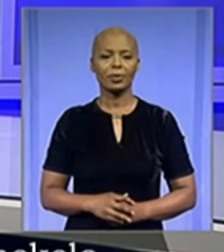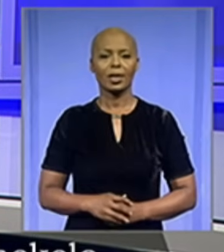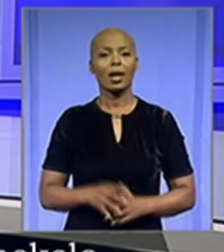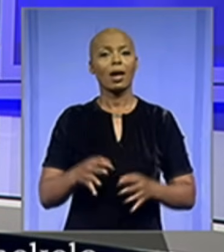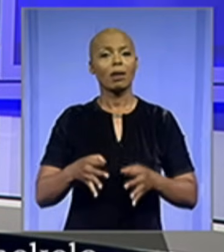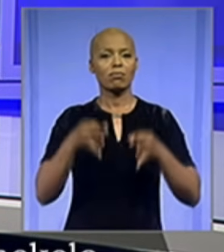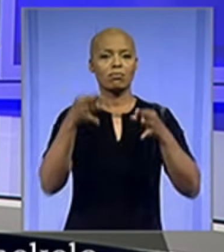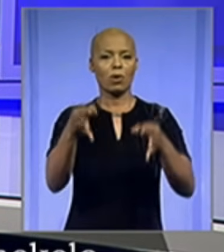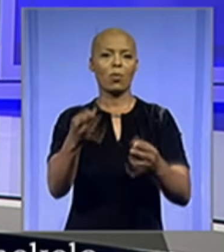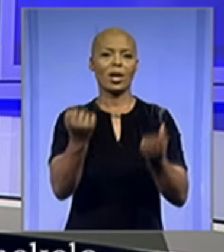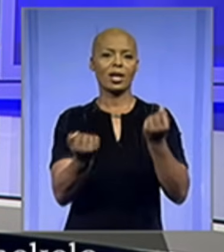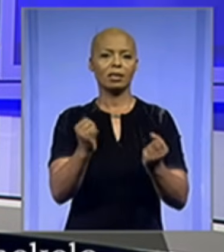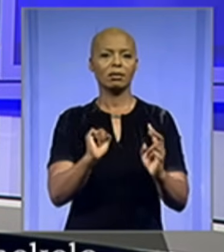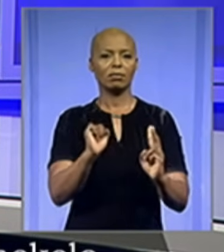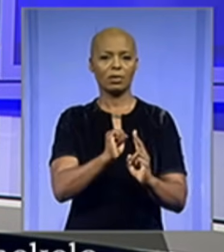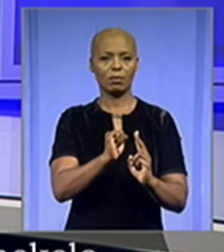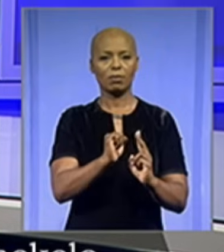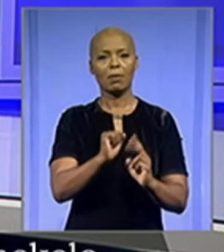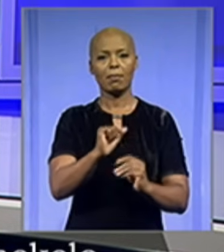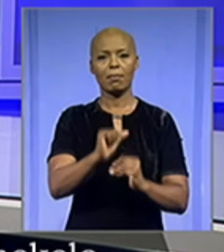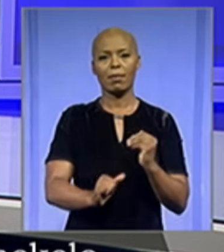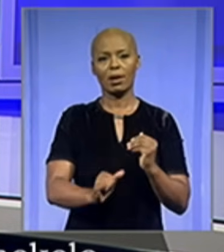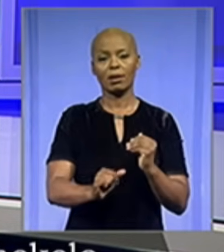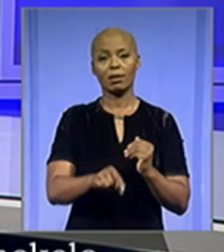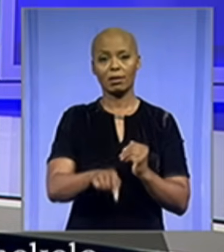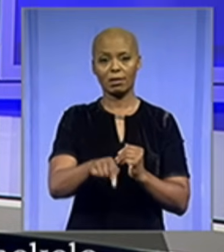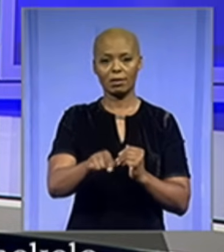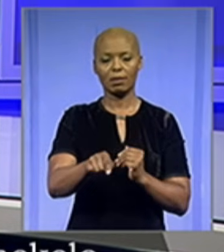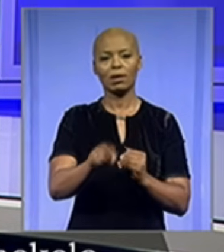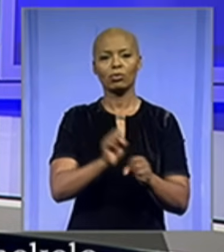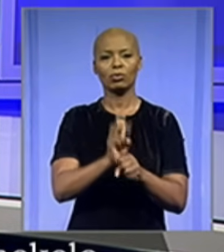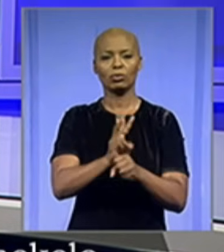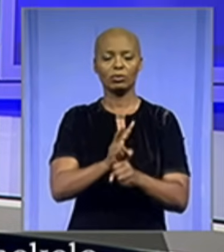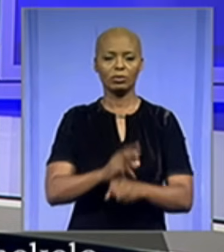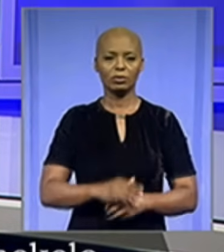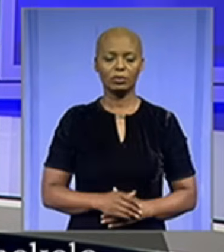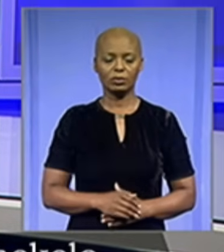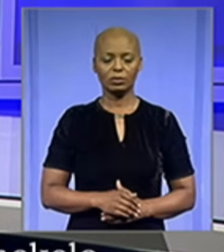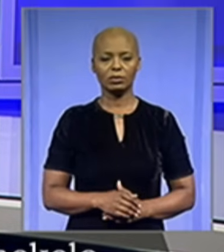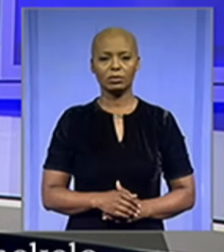buseditswe morago go fitlha kgwedi eno ile malatsi a le 12.